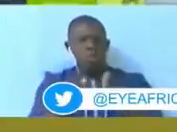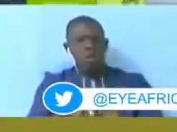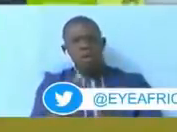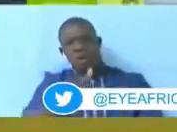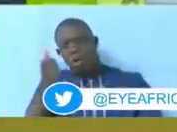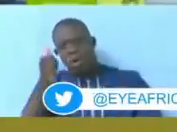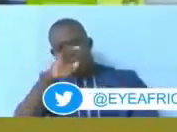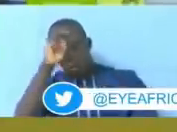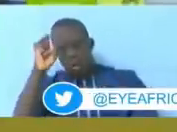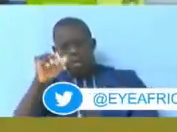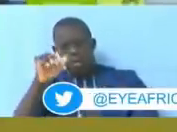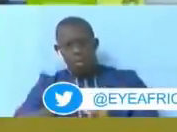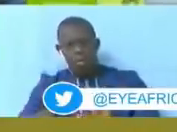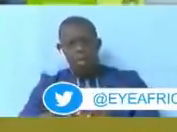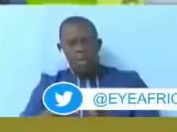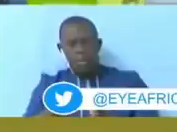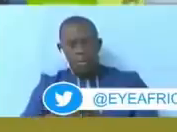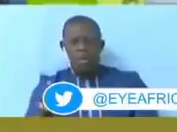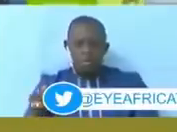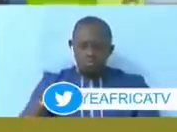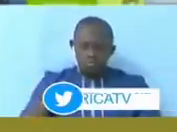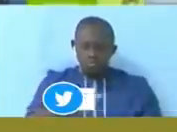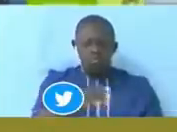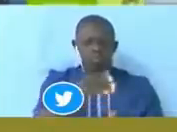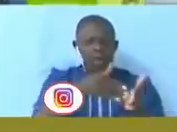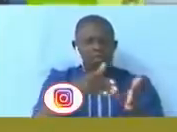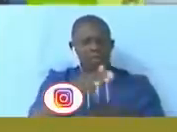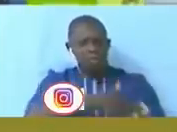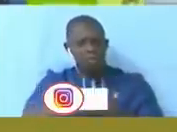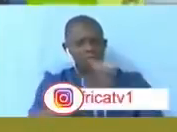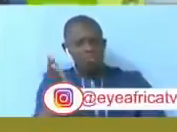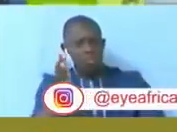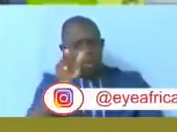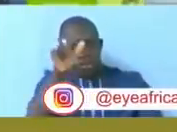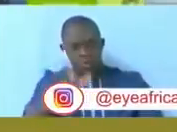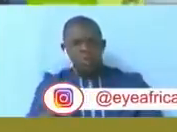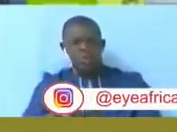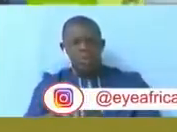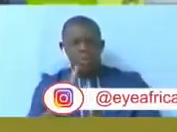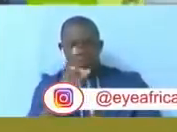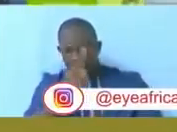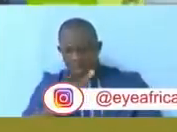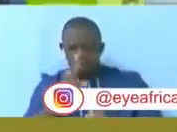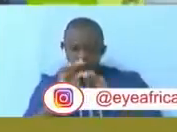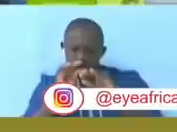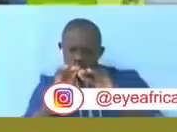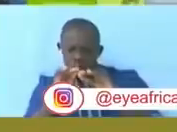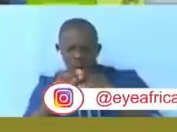him, tried to whisper to him that you are talking to the magistrate.